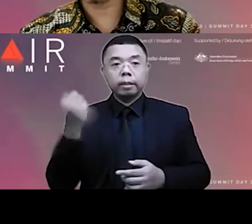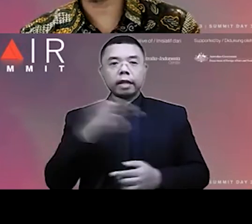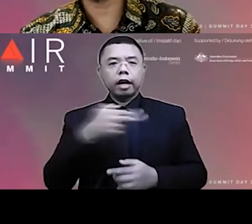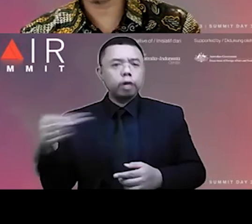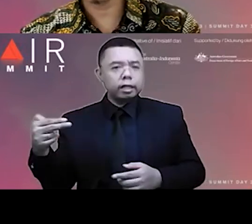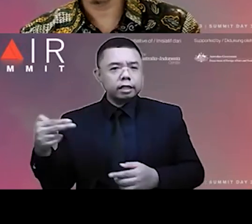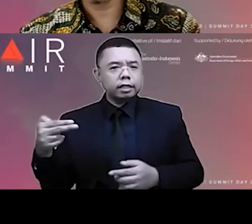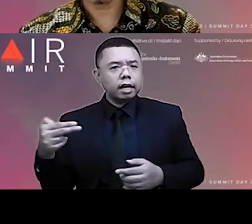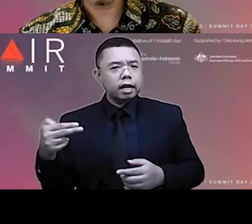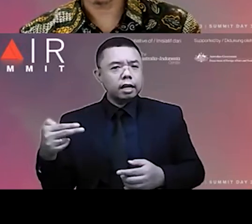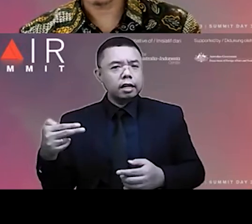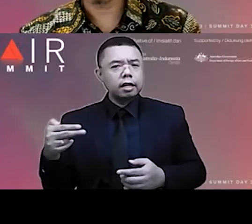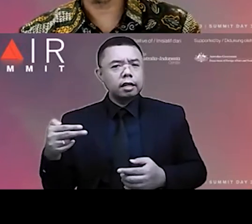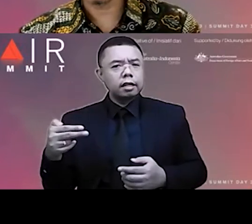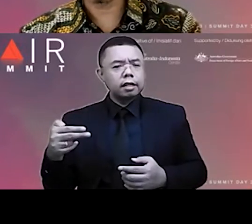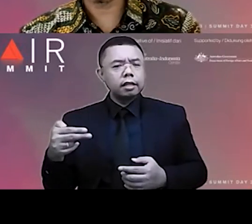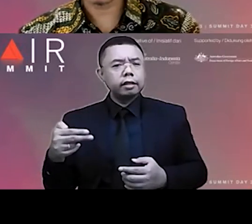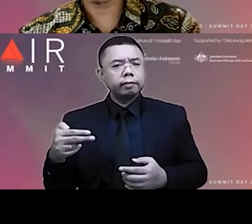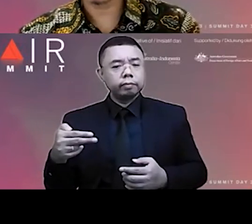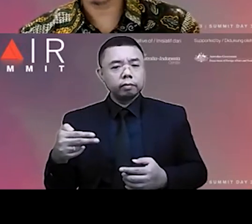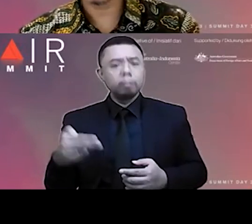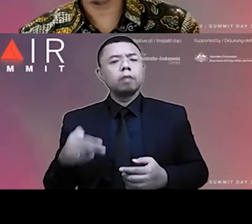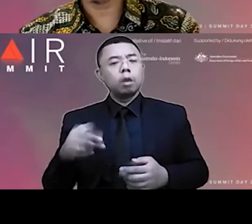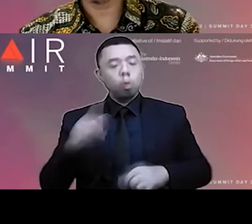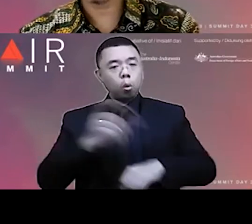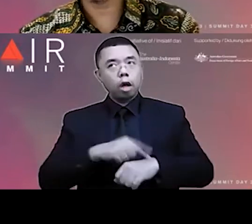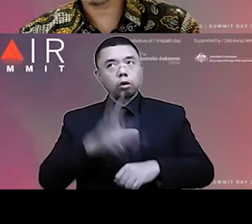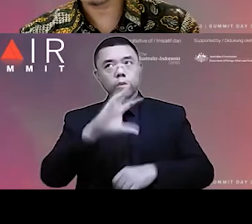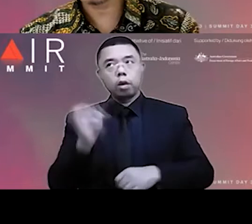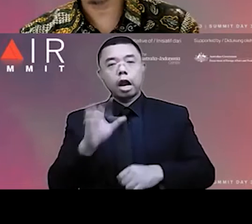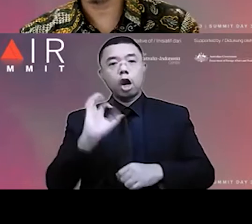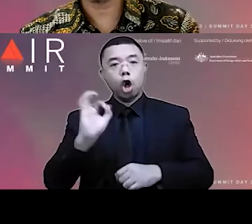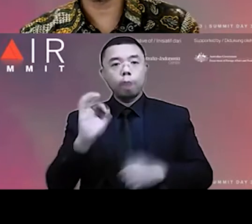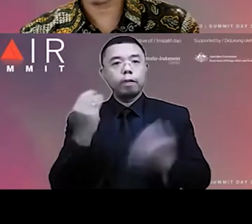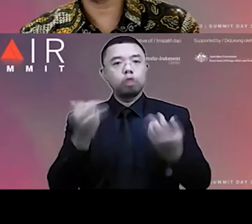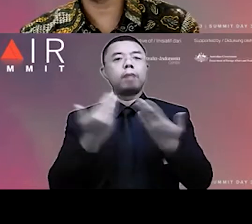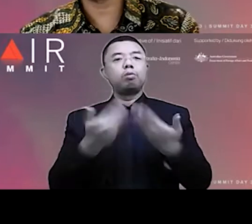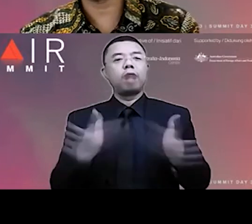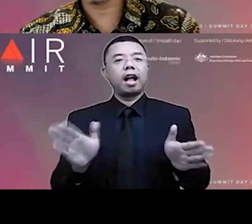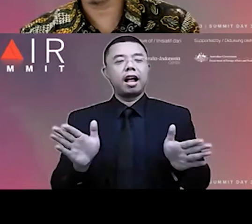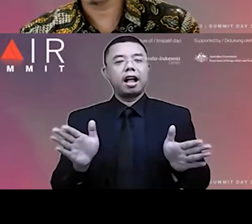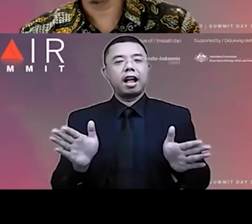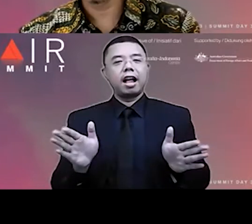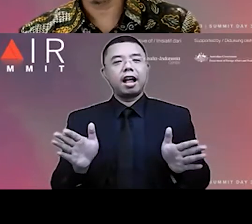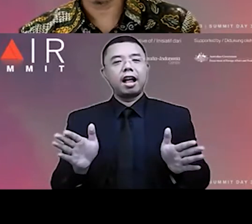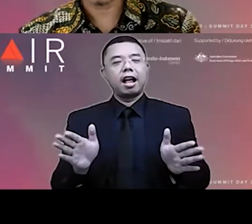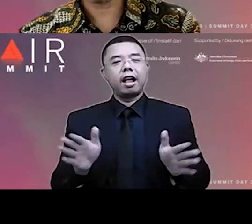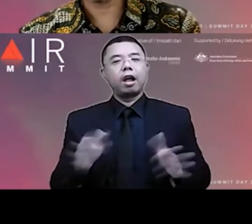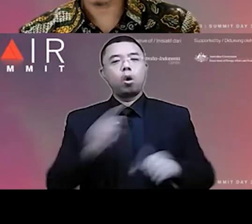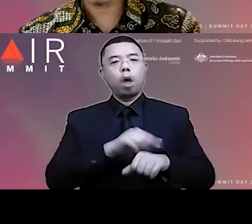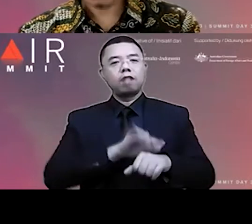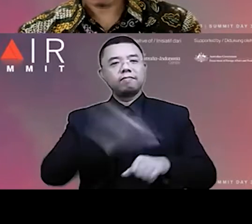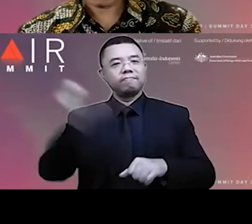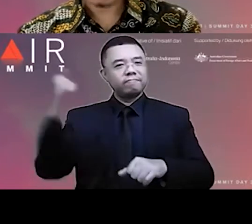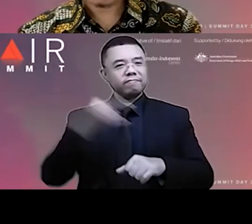of October opened up for international travelers from 19 countries.